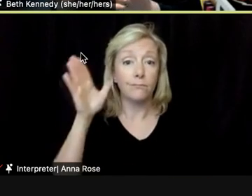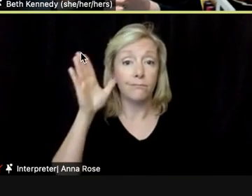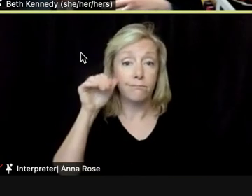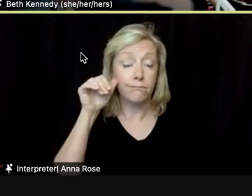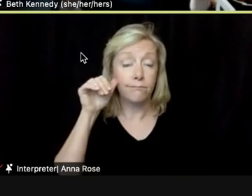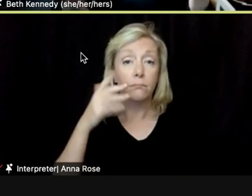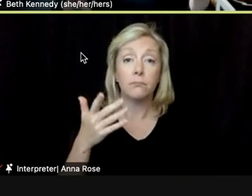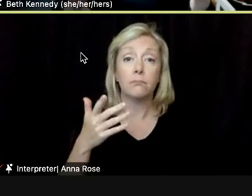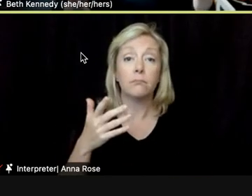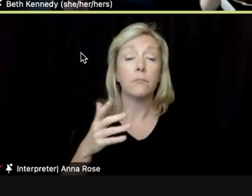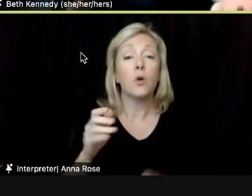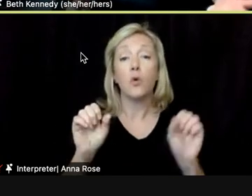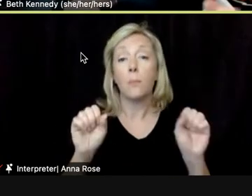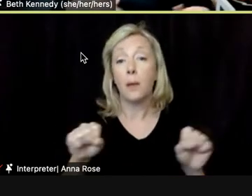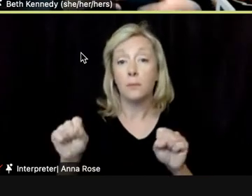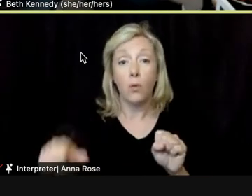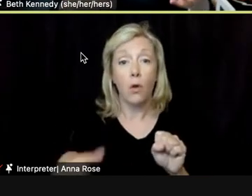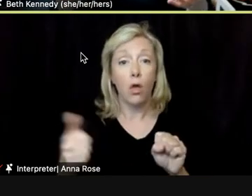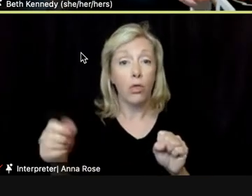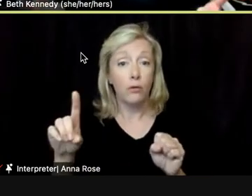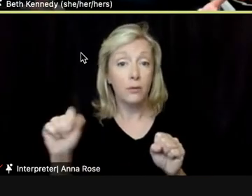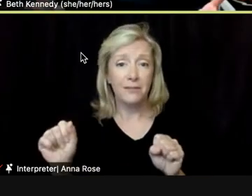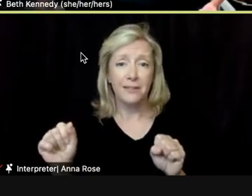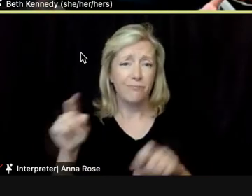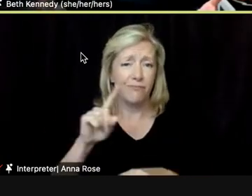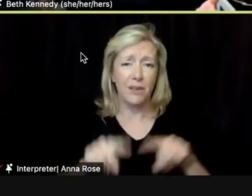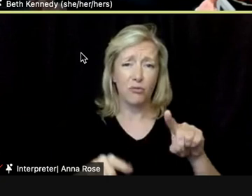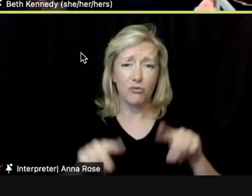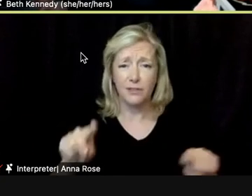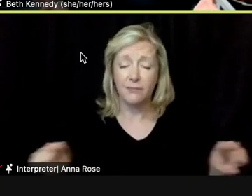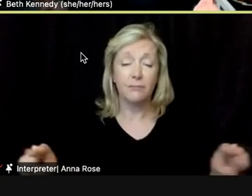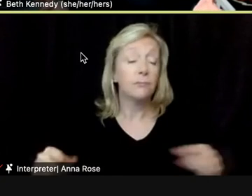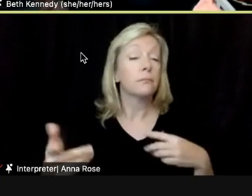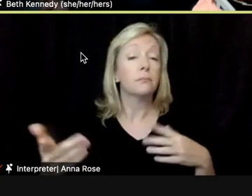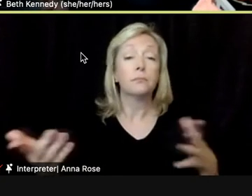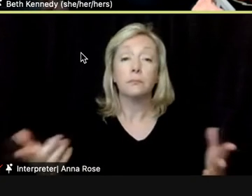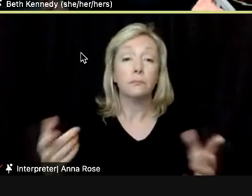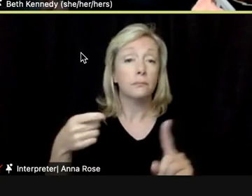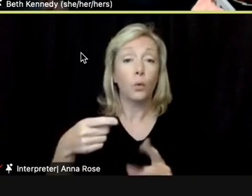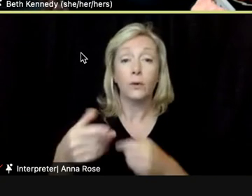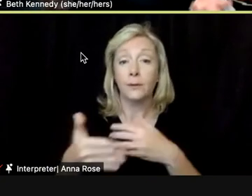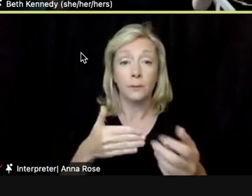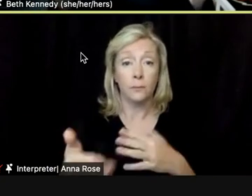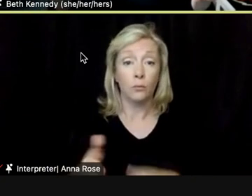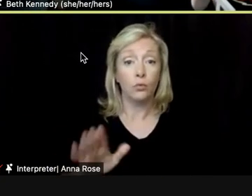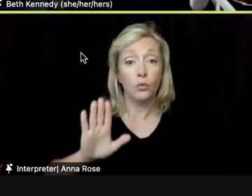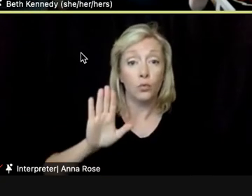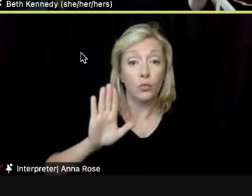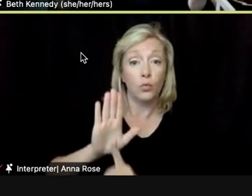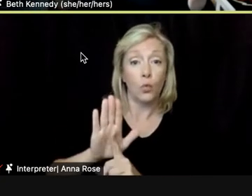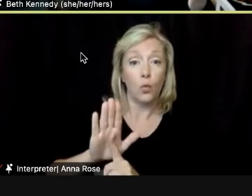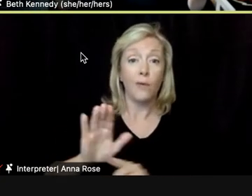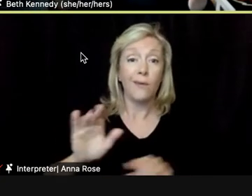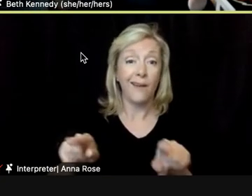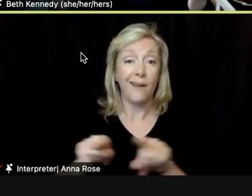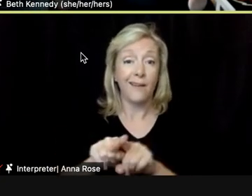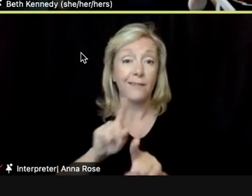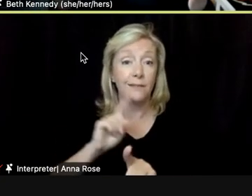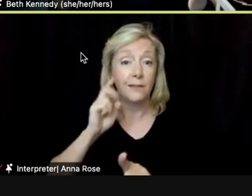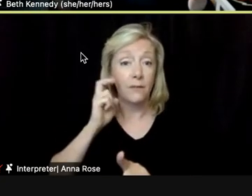might have additional disabilities, you might not. Regardless, your ability to